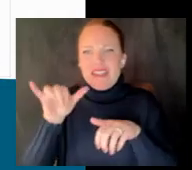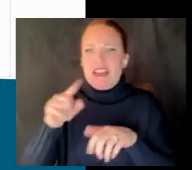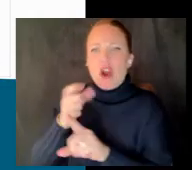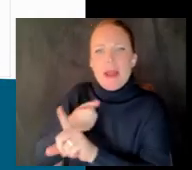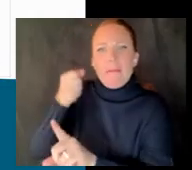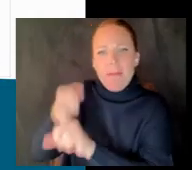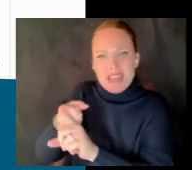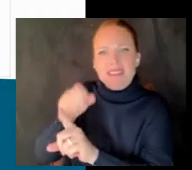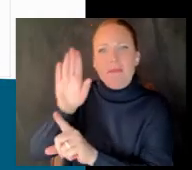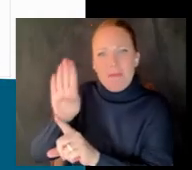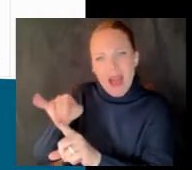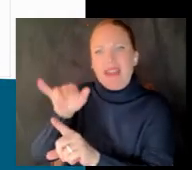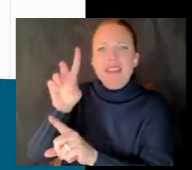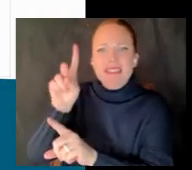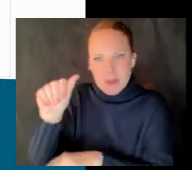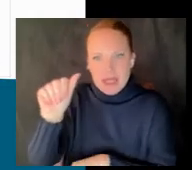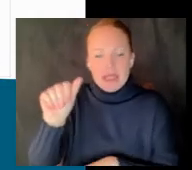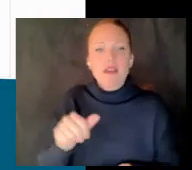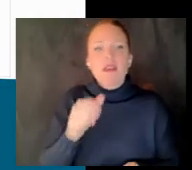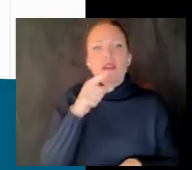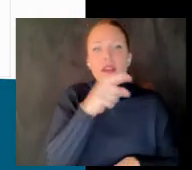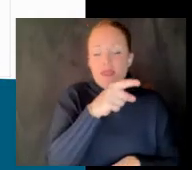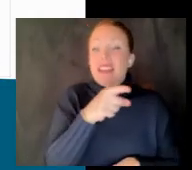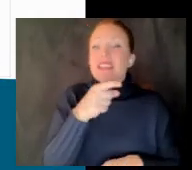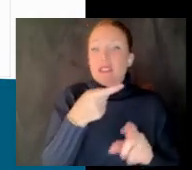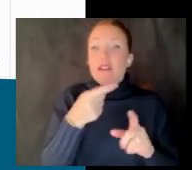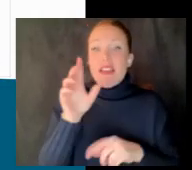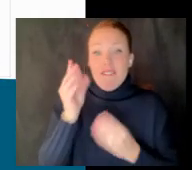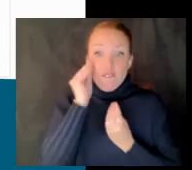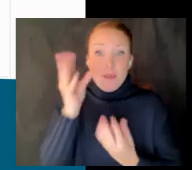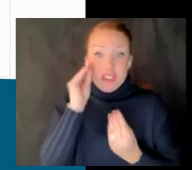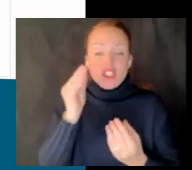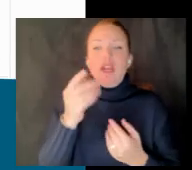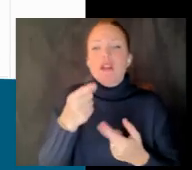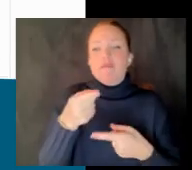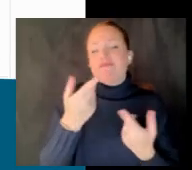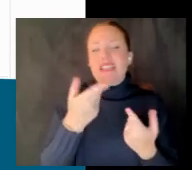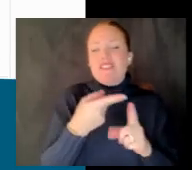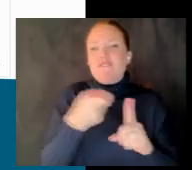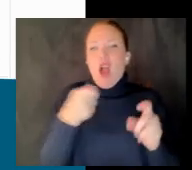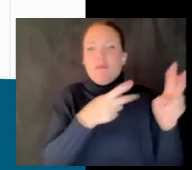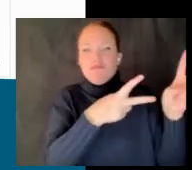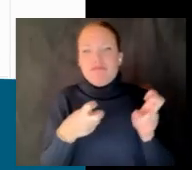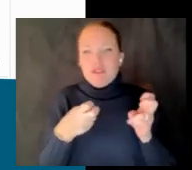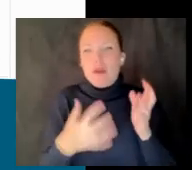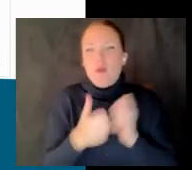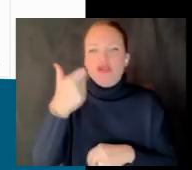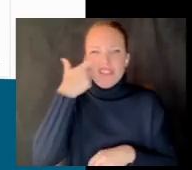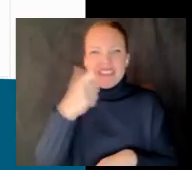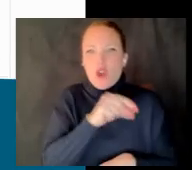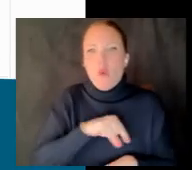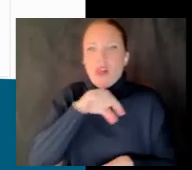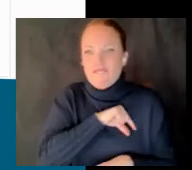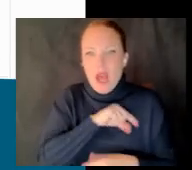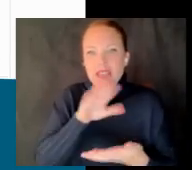This information comes directly from the most recent qualification document. In this case, the presenting problem is Maya has